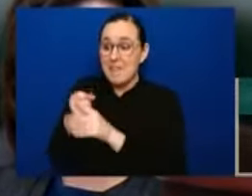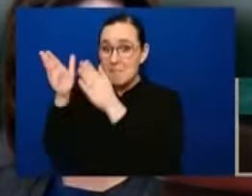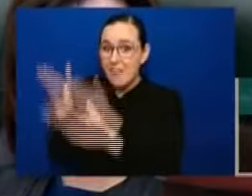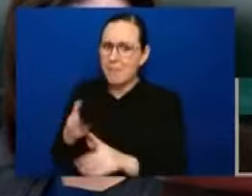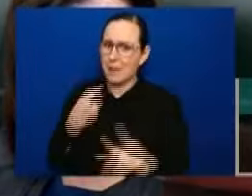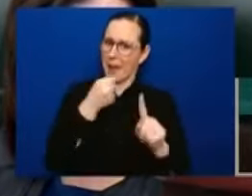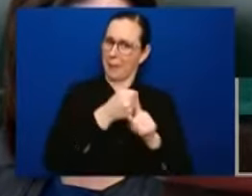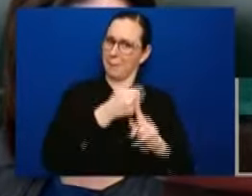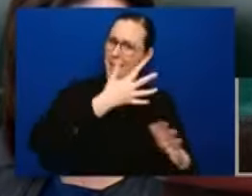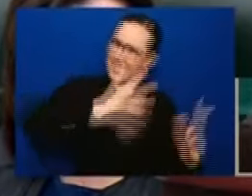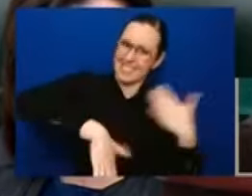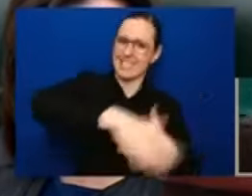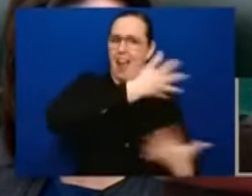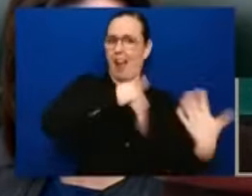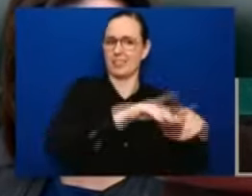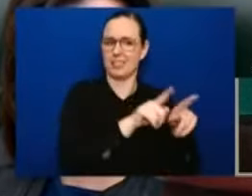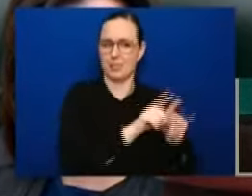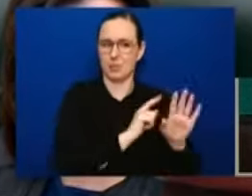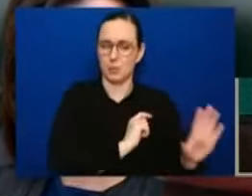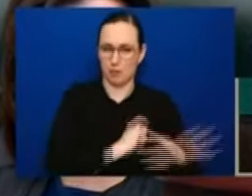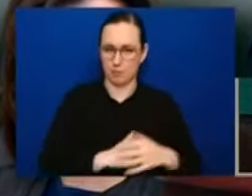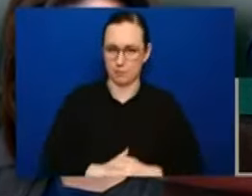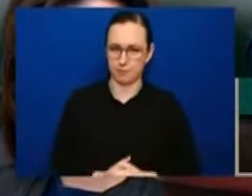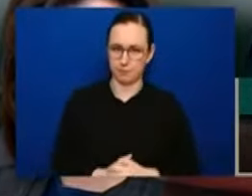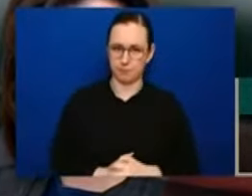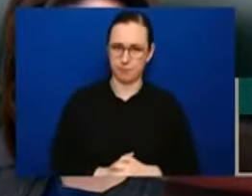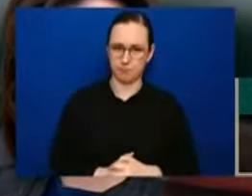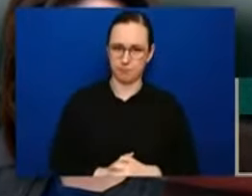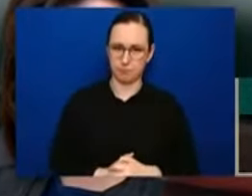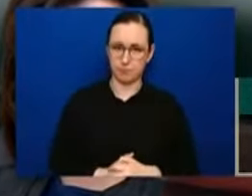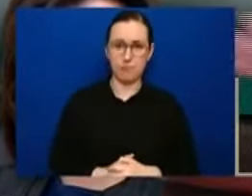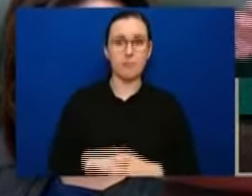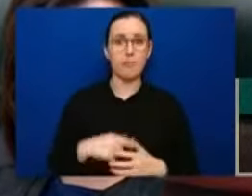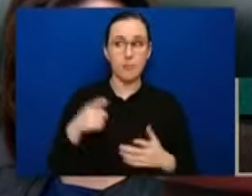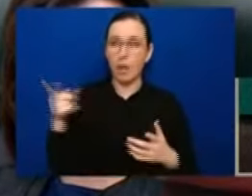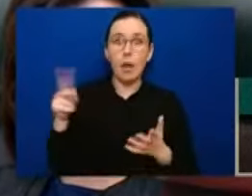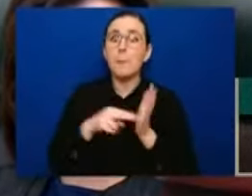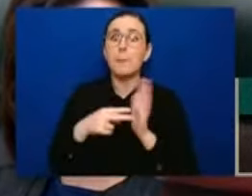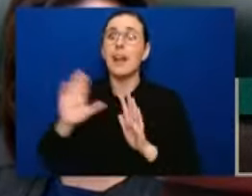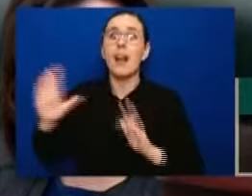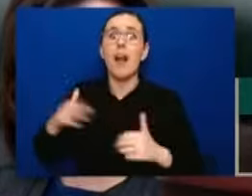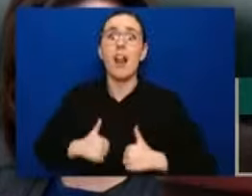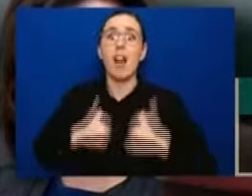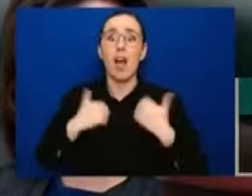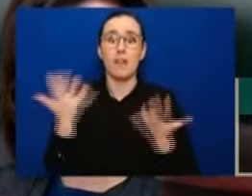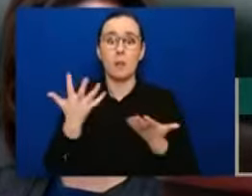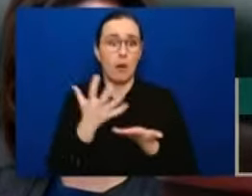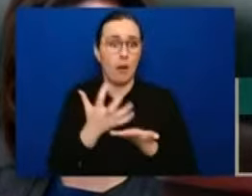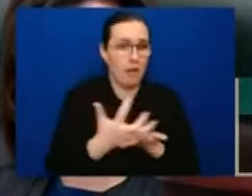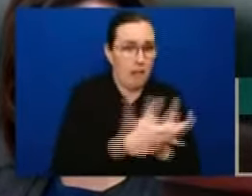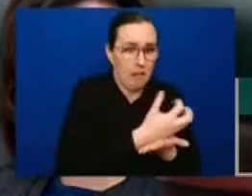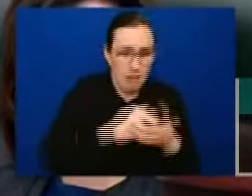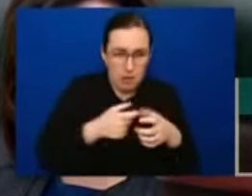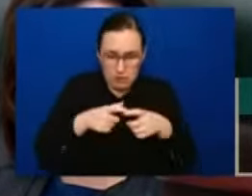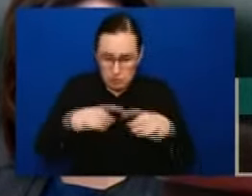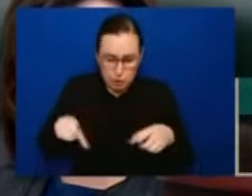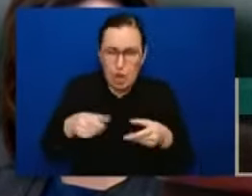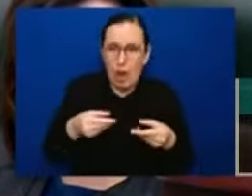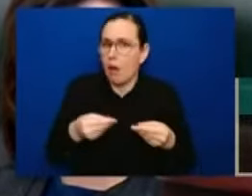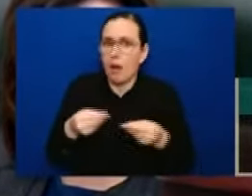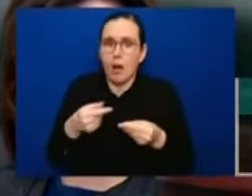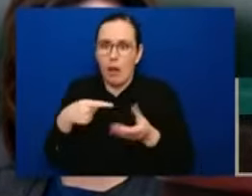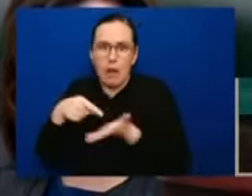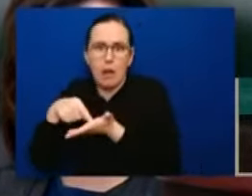every paycheck. They help pay for health care and education. They pay for the many programs that exist in Alberta to help the